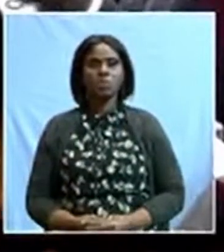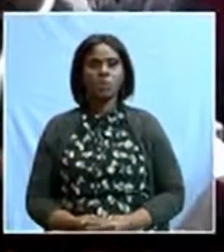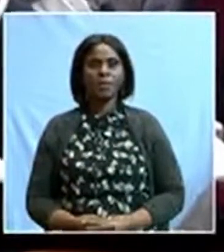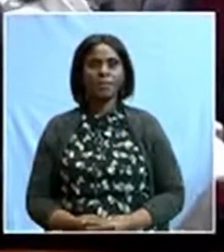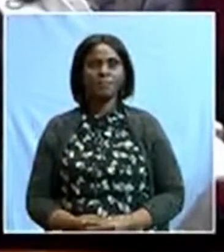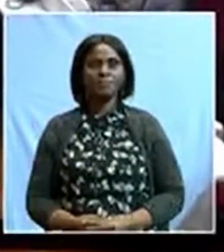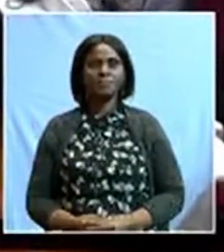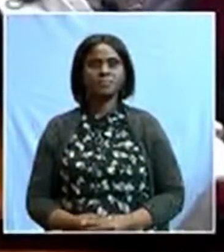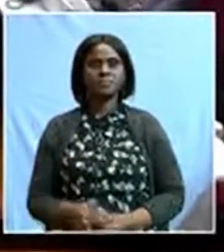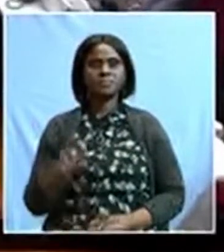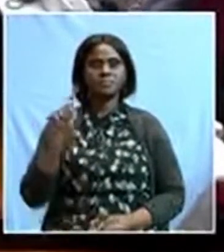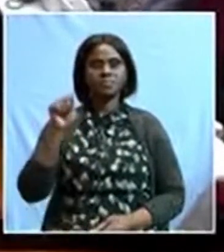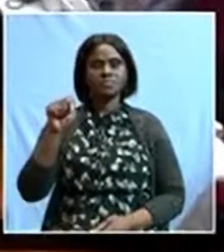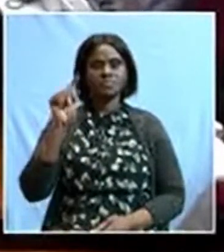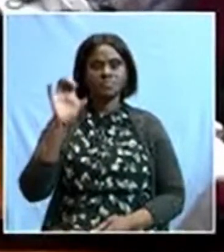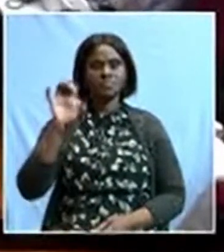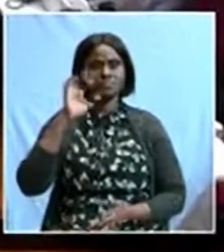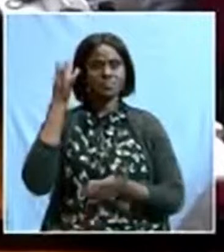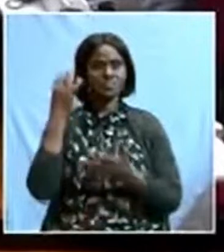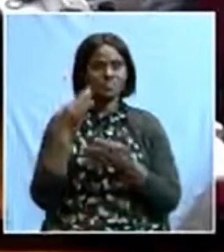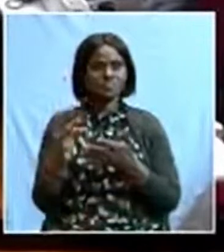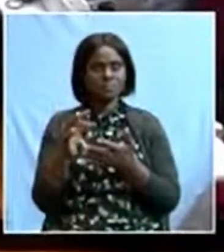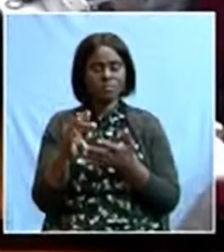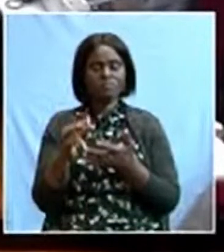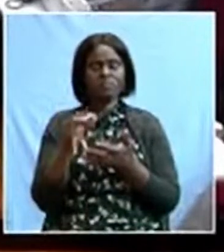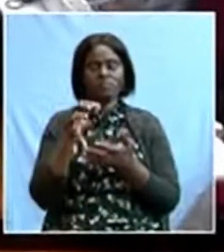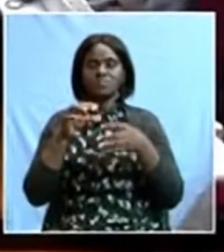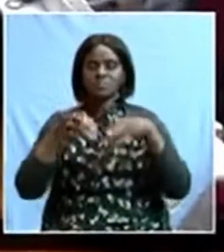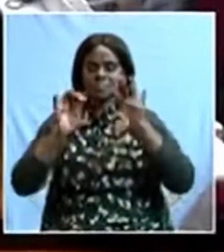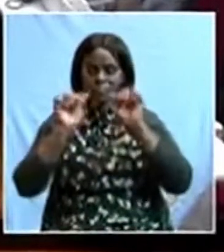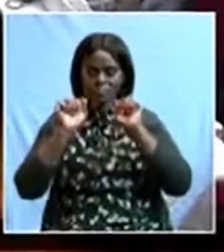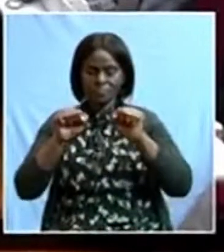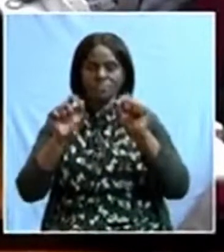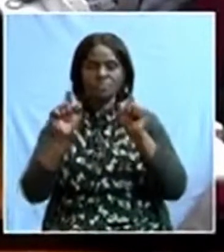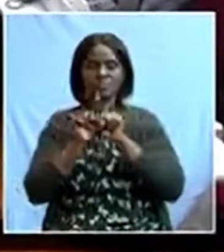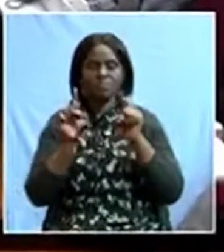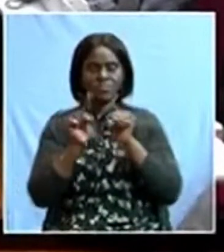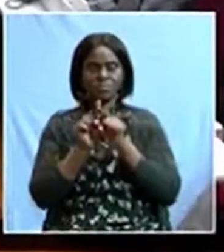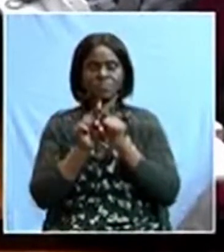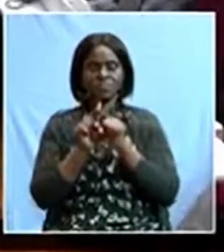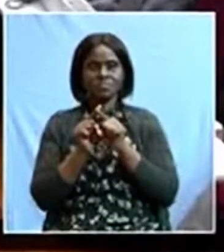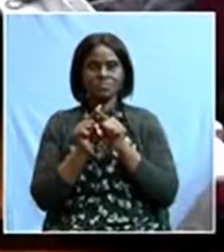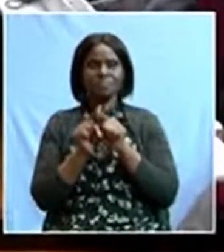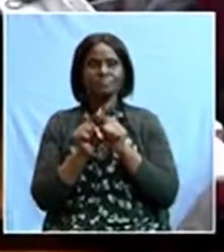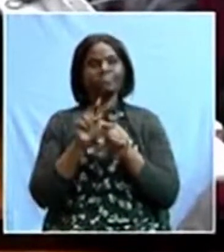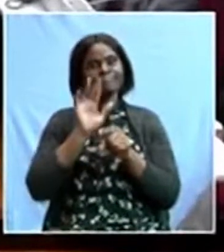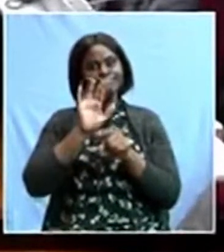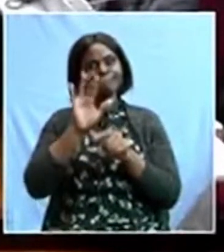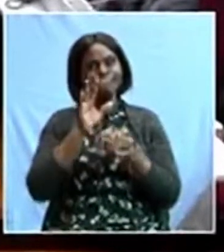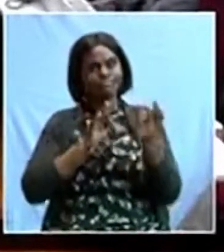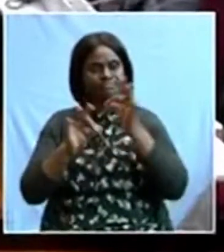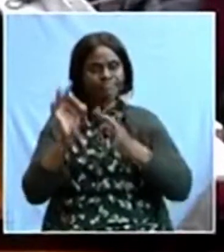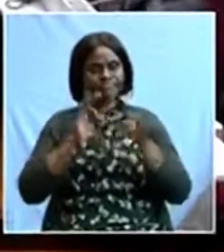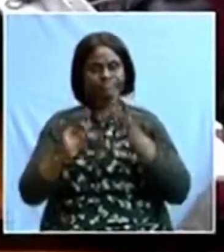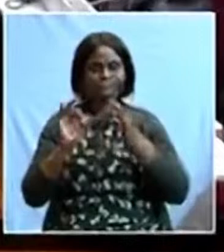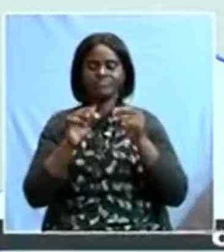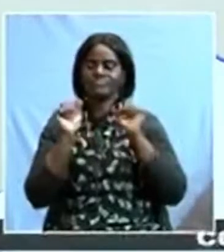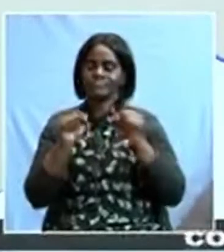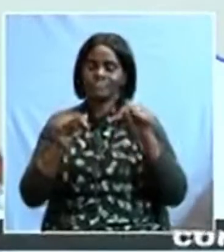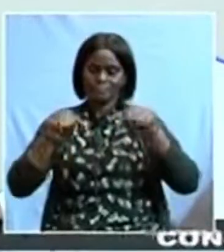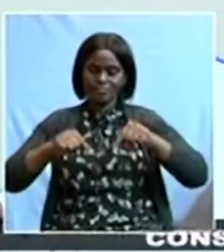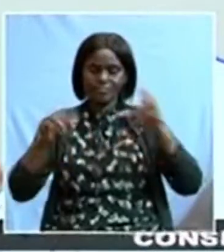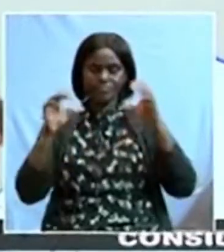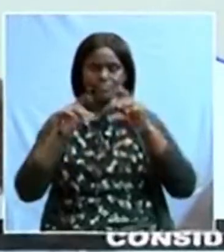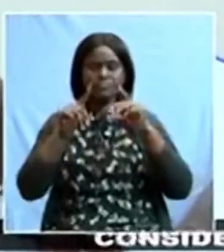Acting Town Council Secretary, you may go ahead and make your presentation to the